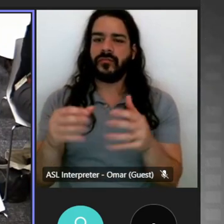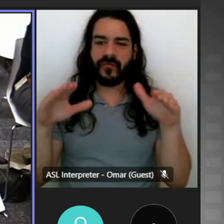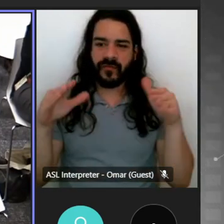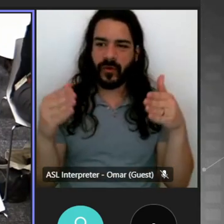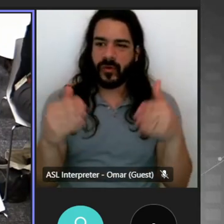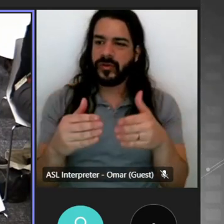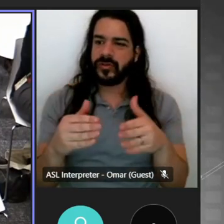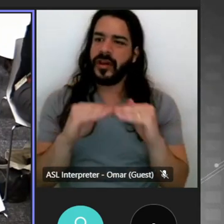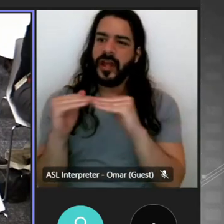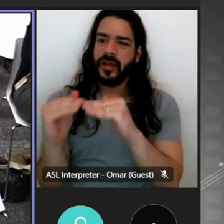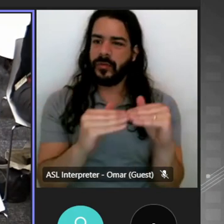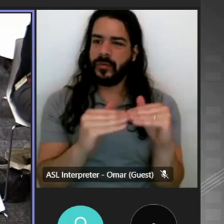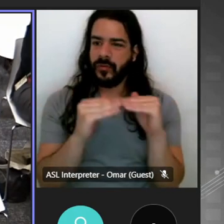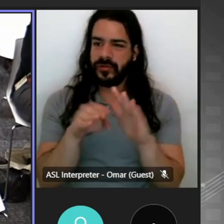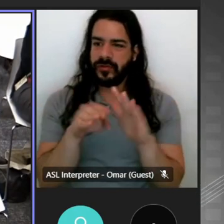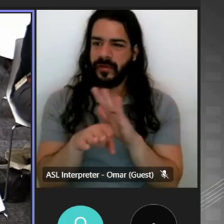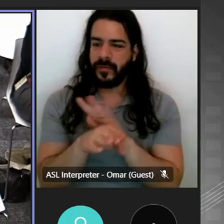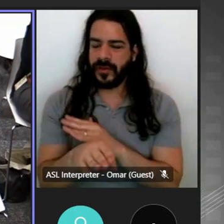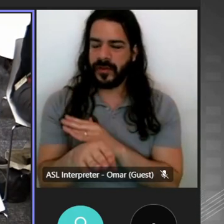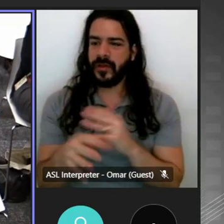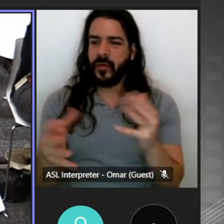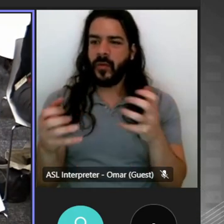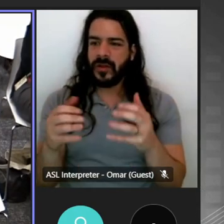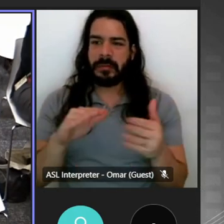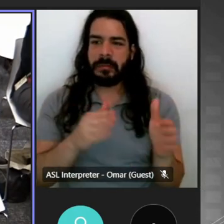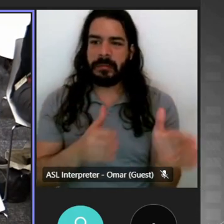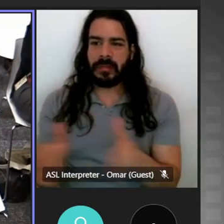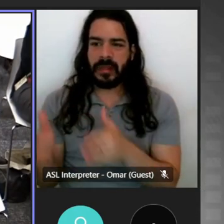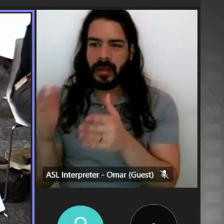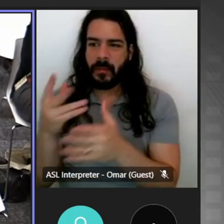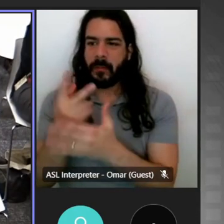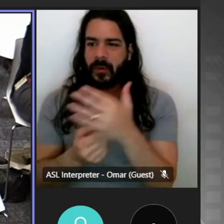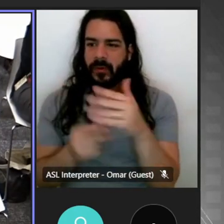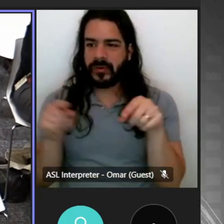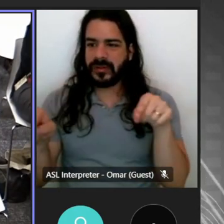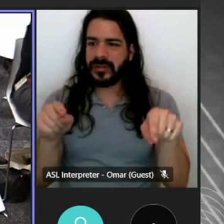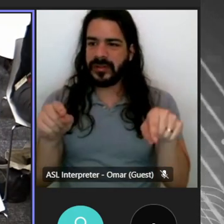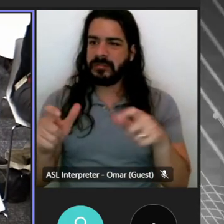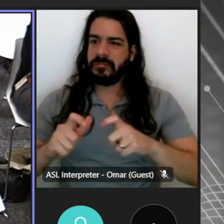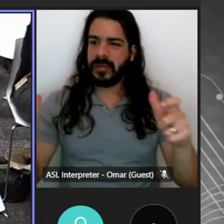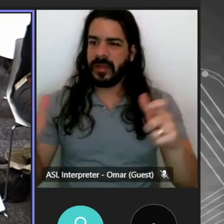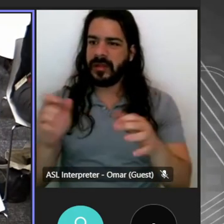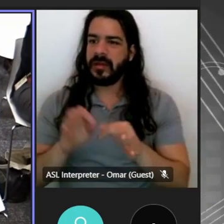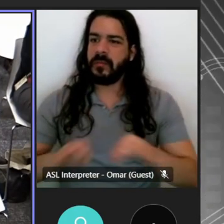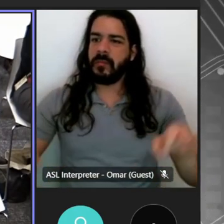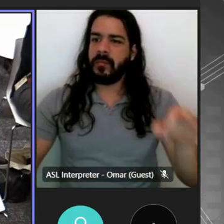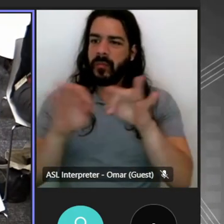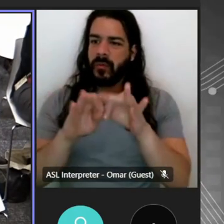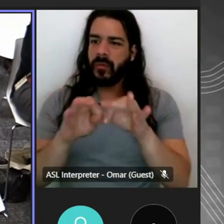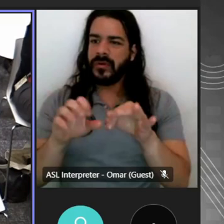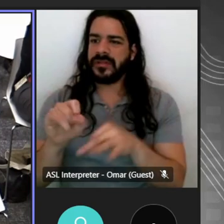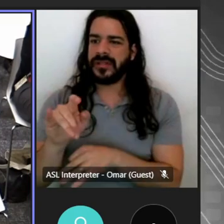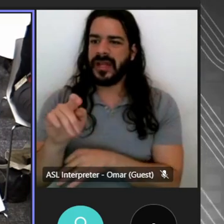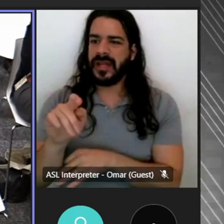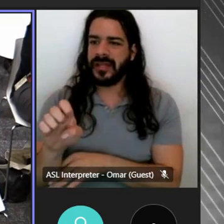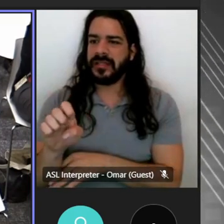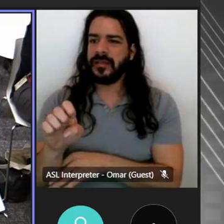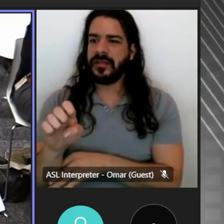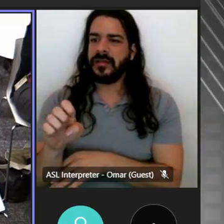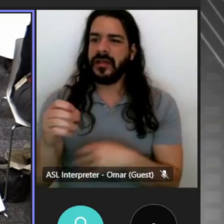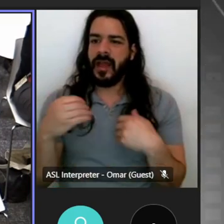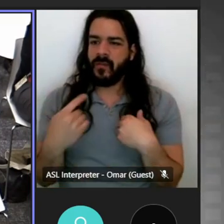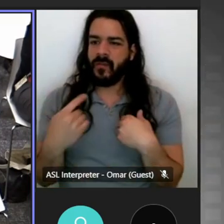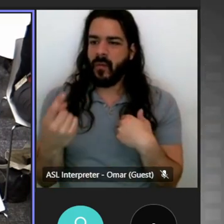Ward 3, as well as other stakeholders, to plan both of these major important sites at once with